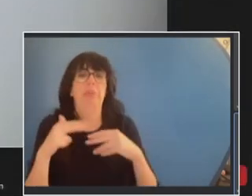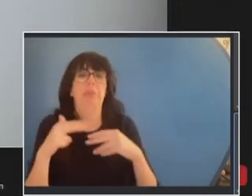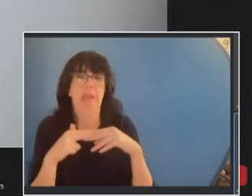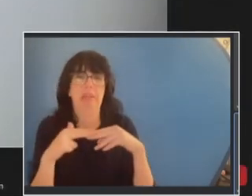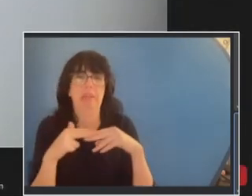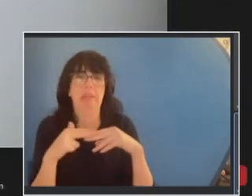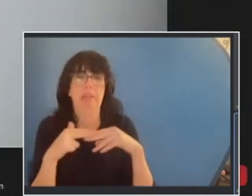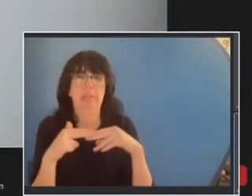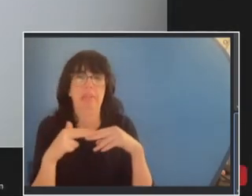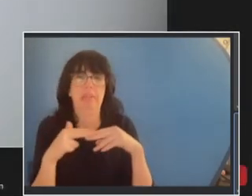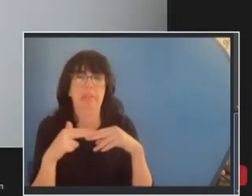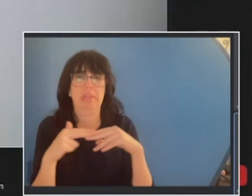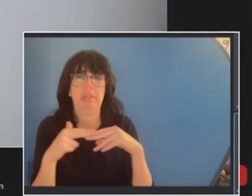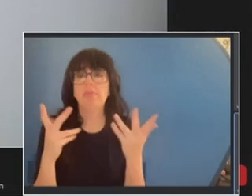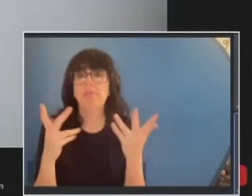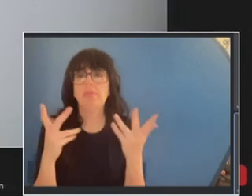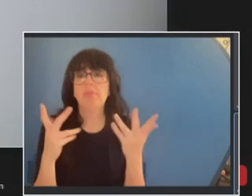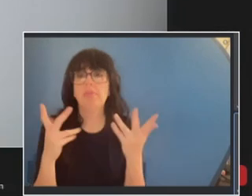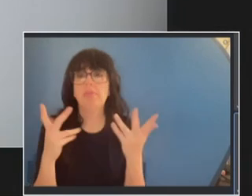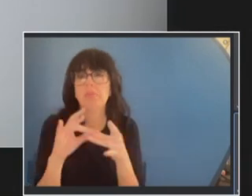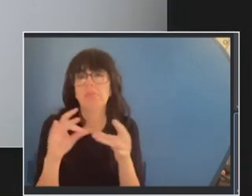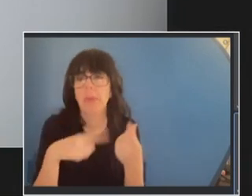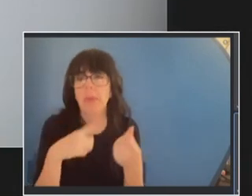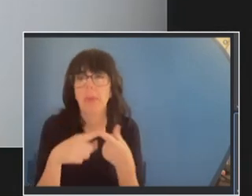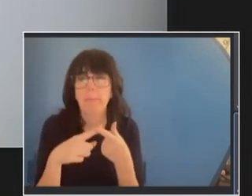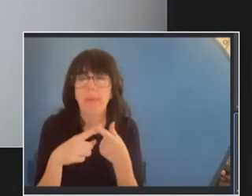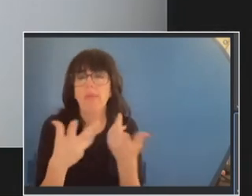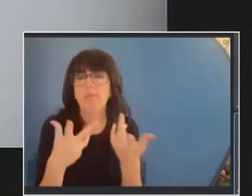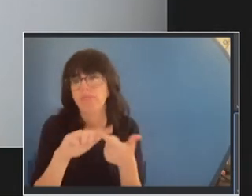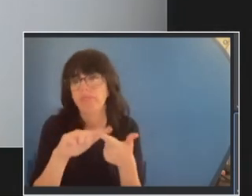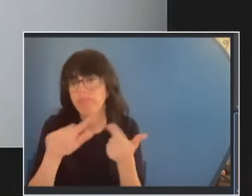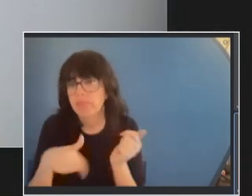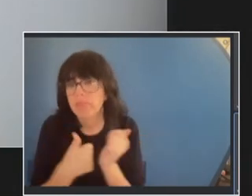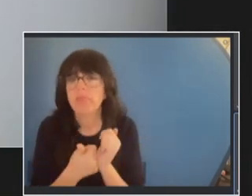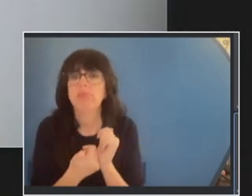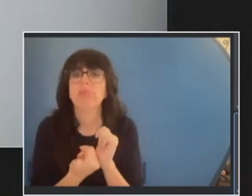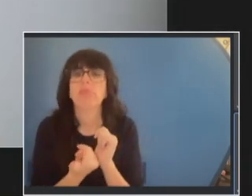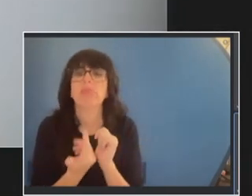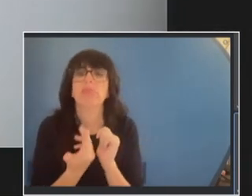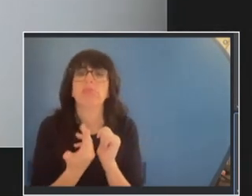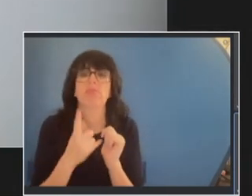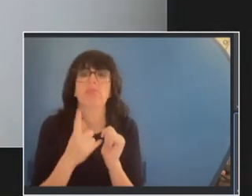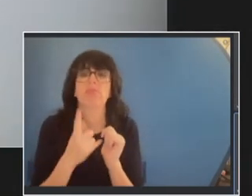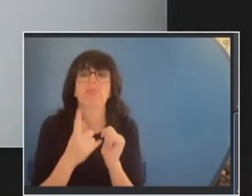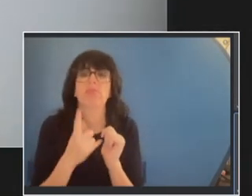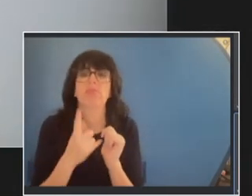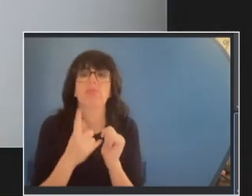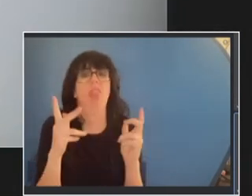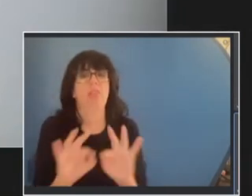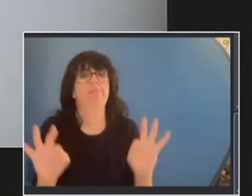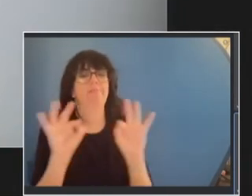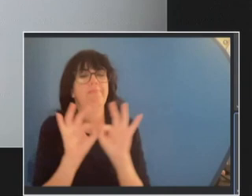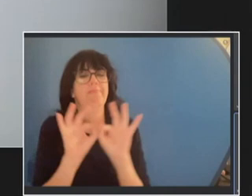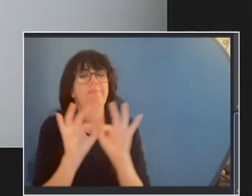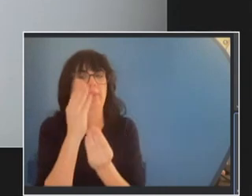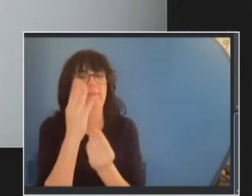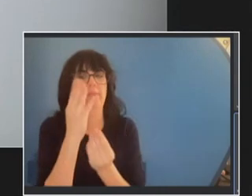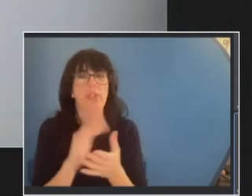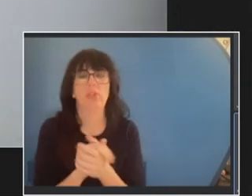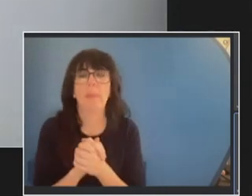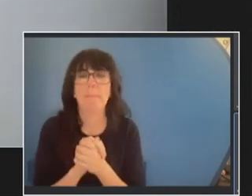just a little bit about the back matter, because the back matter is quite rich. In addition to a